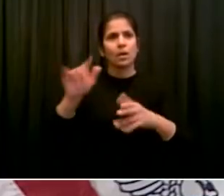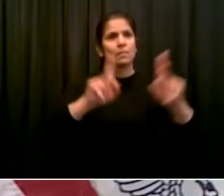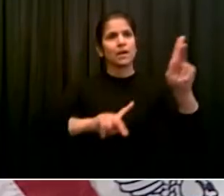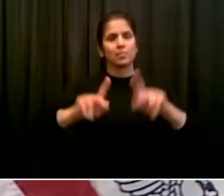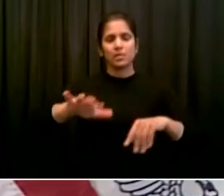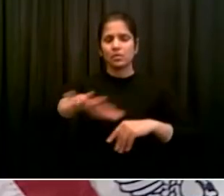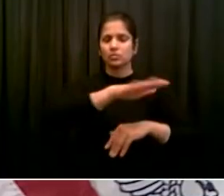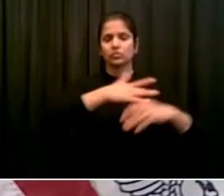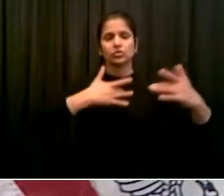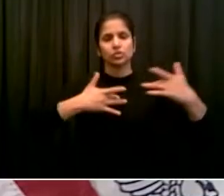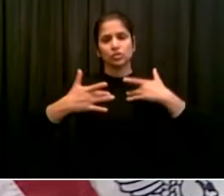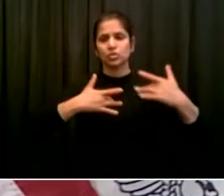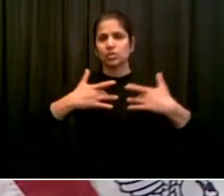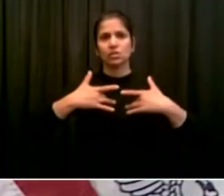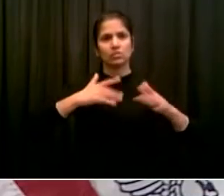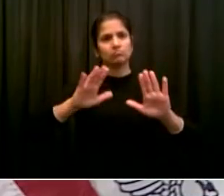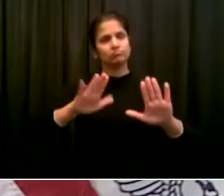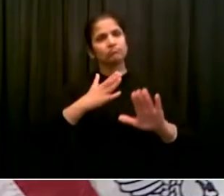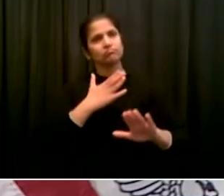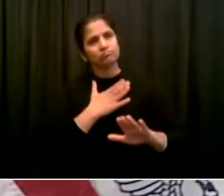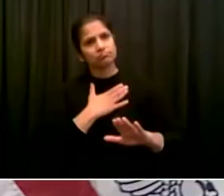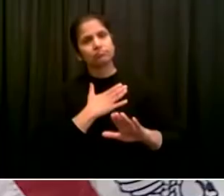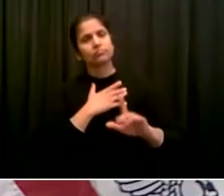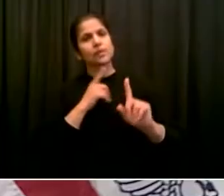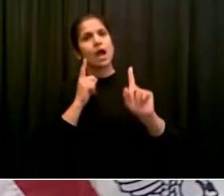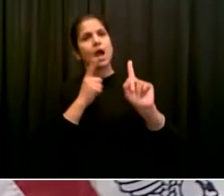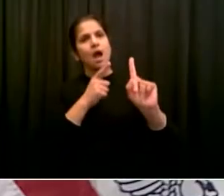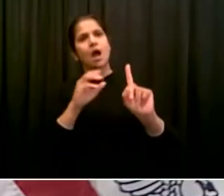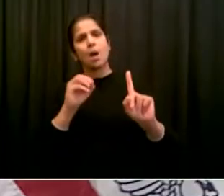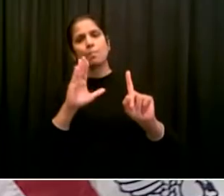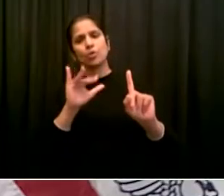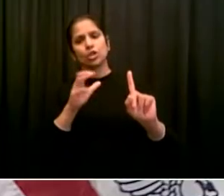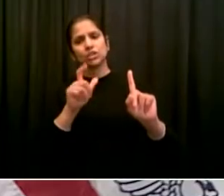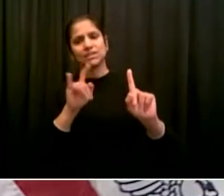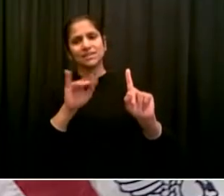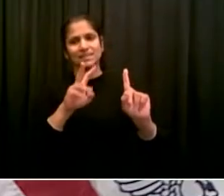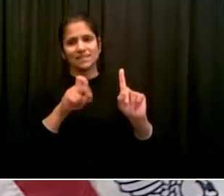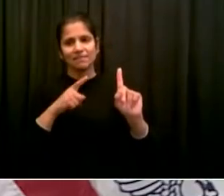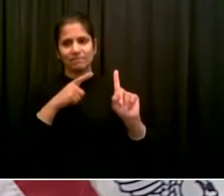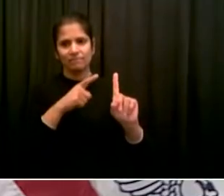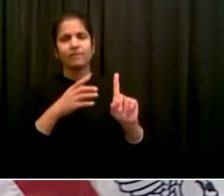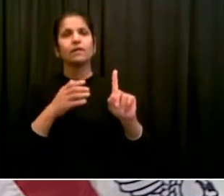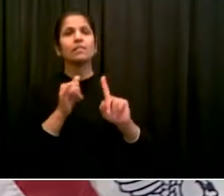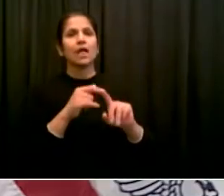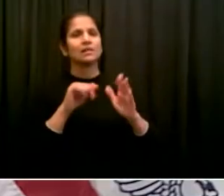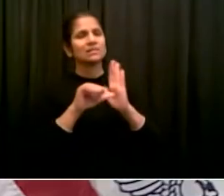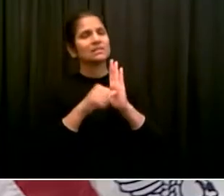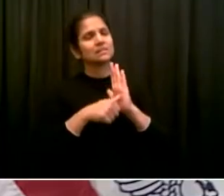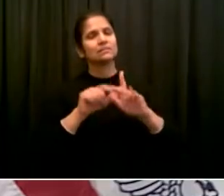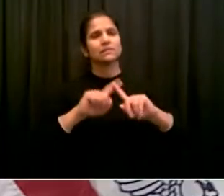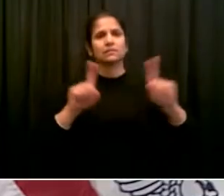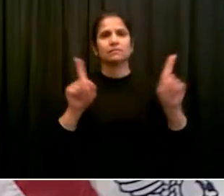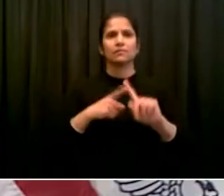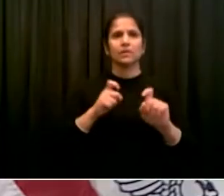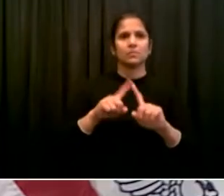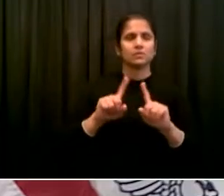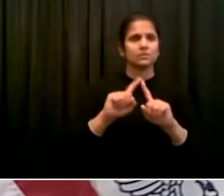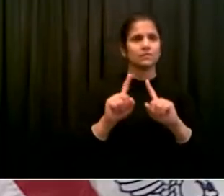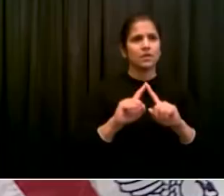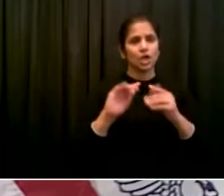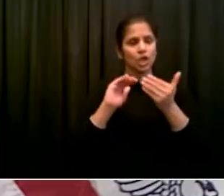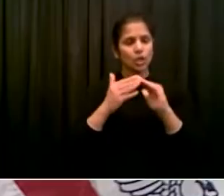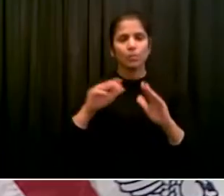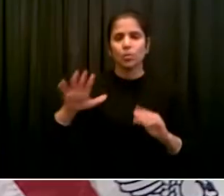objective. There is a intensive difference in many communities on, at this point, still